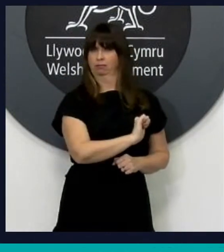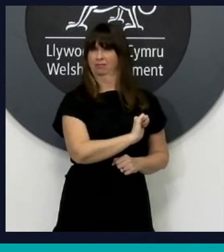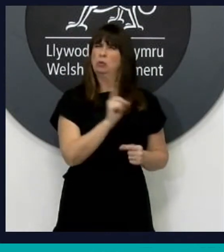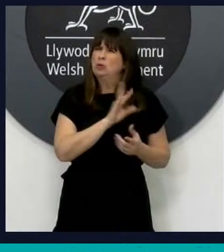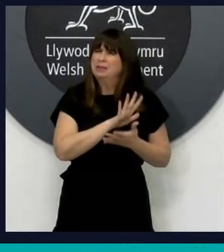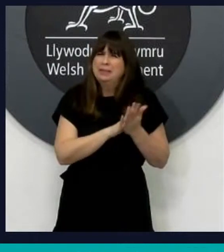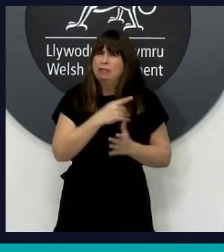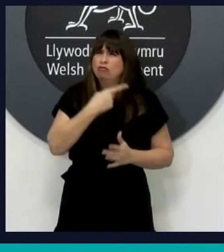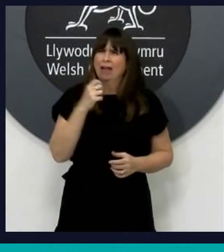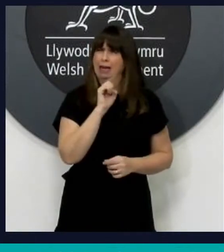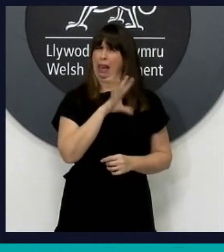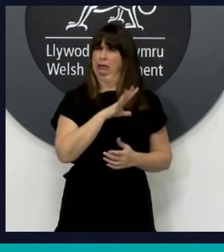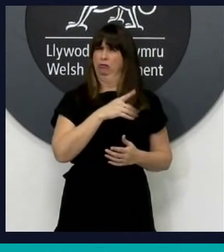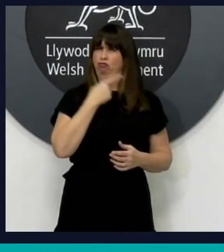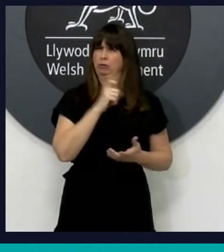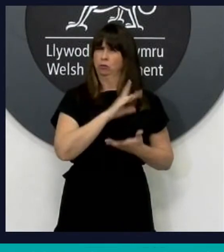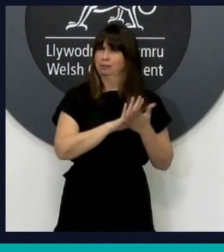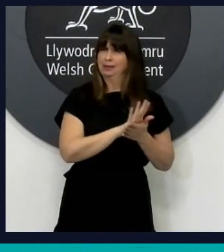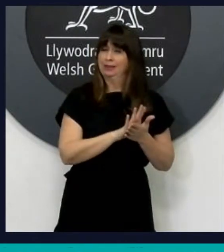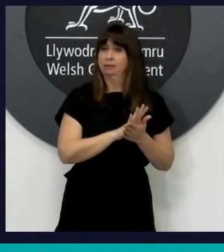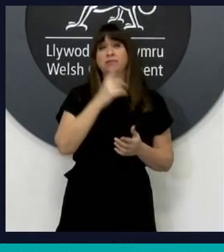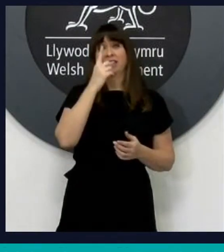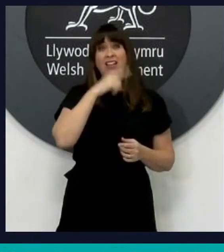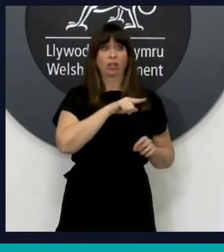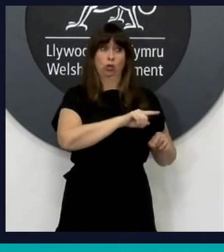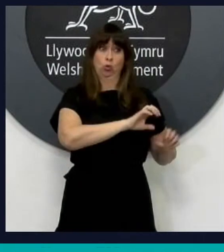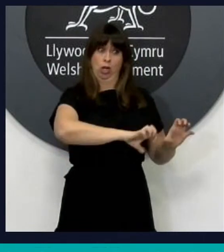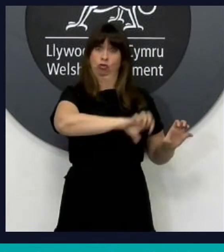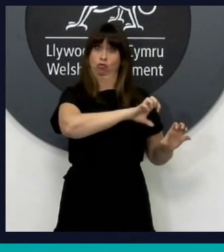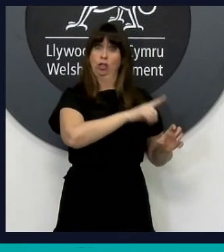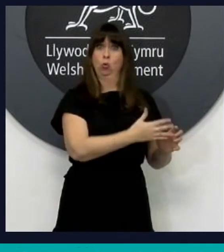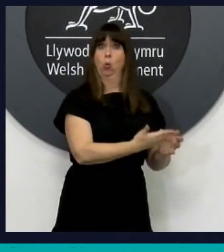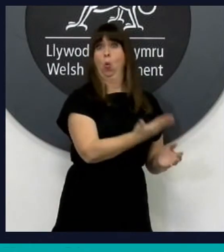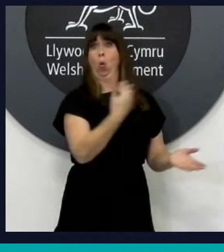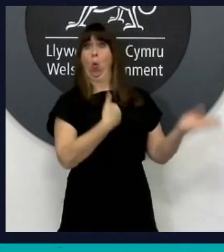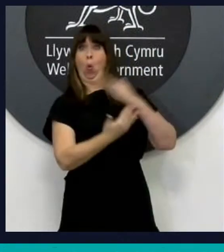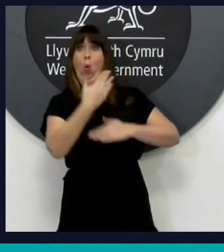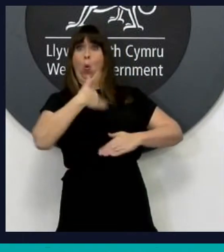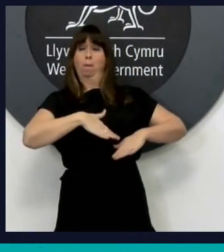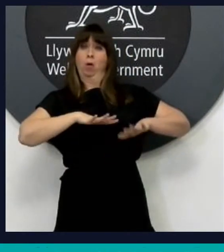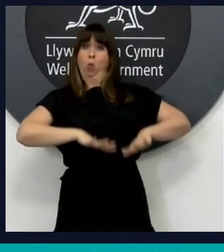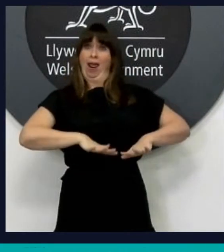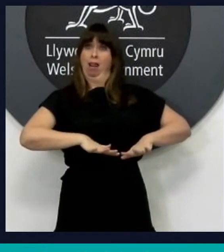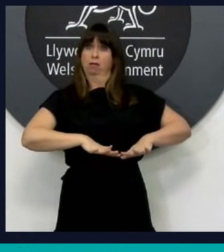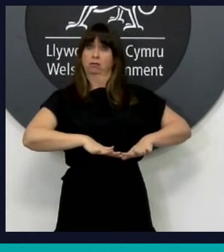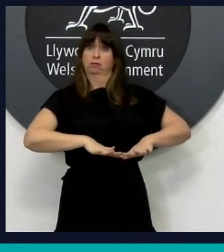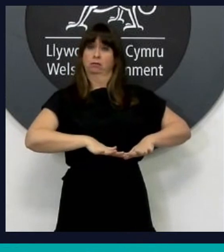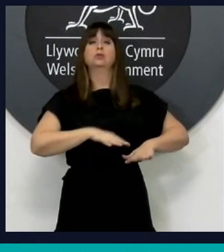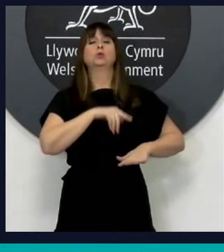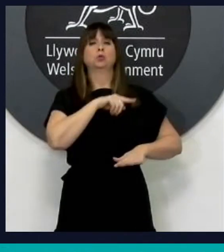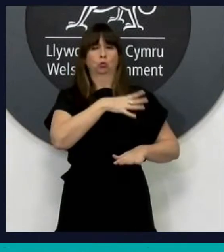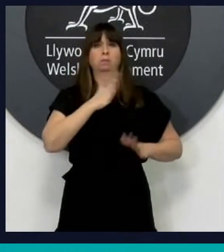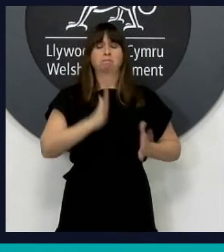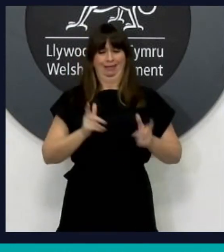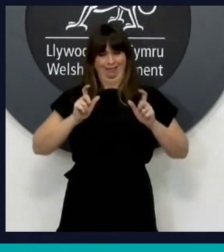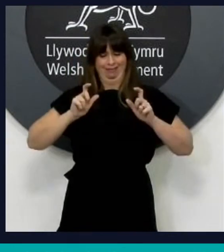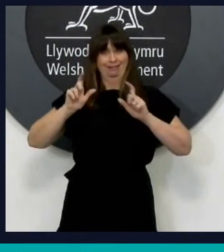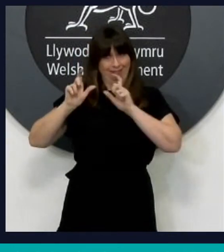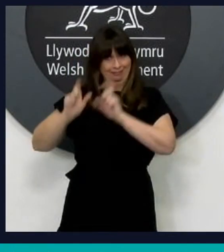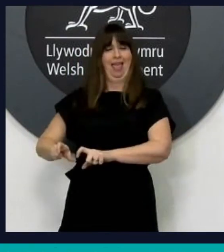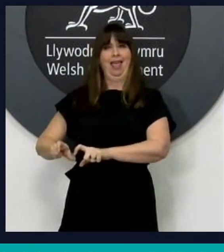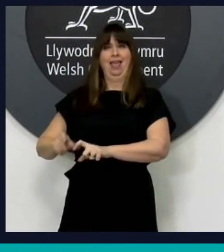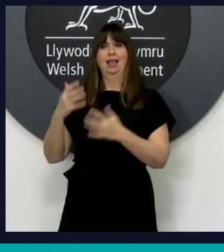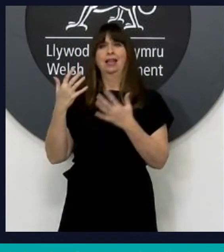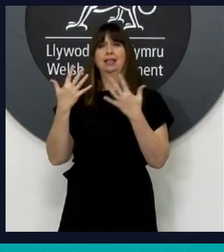this means that anyone travelling back to Wales from these countries will have to complete 10 days of quarantine in a